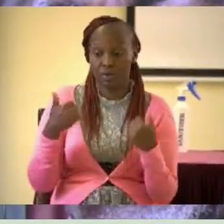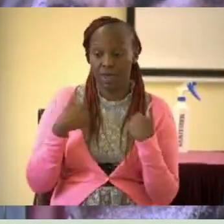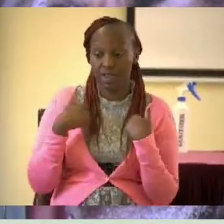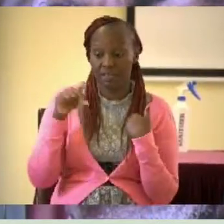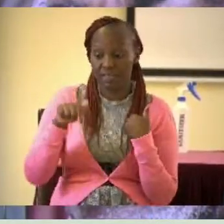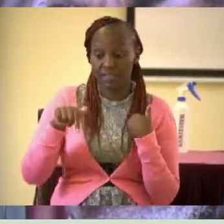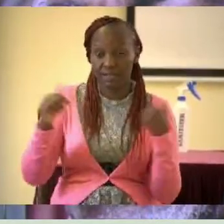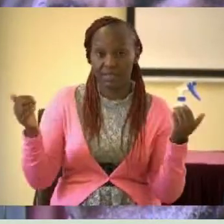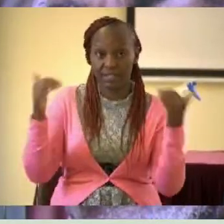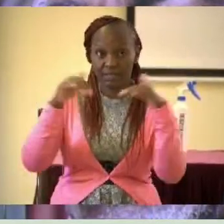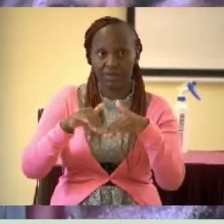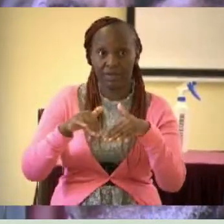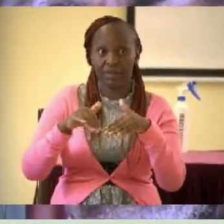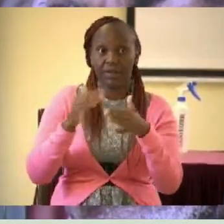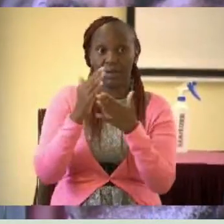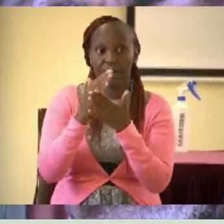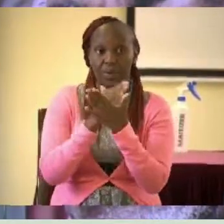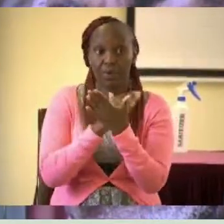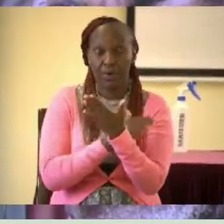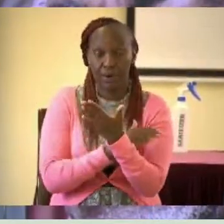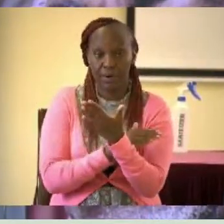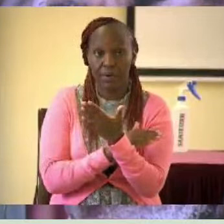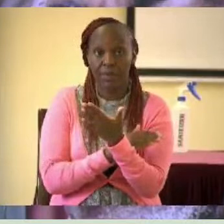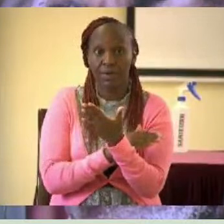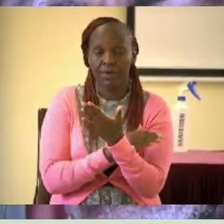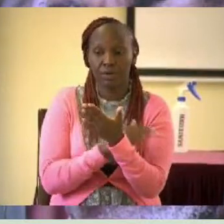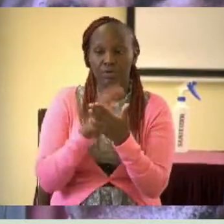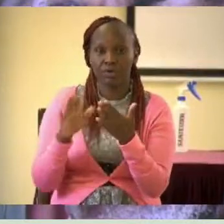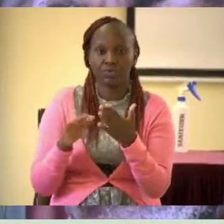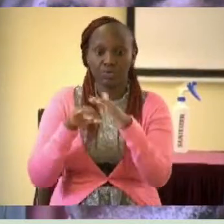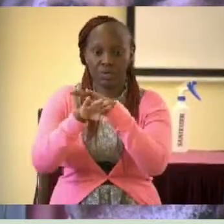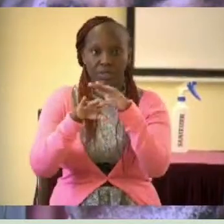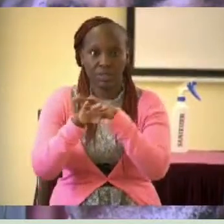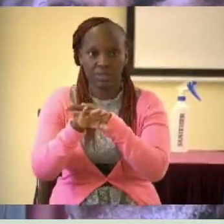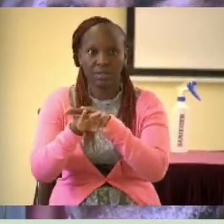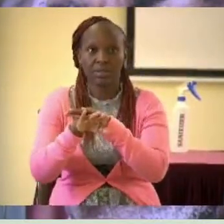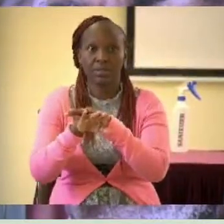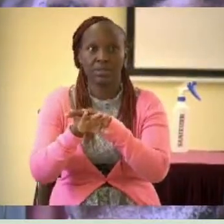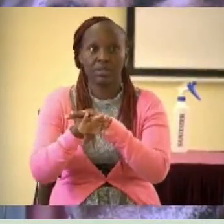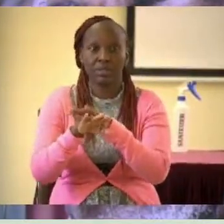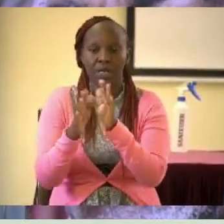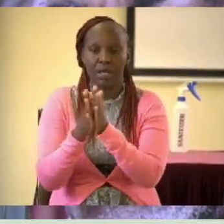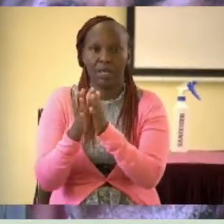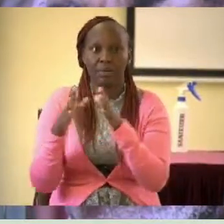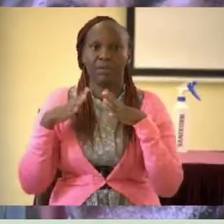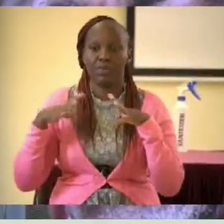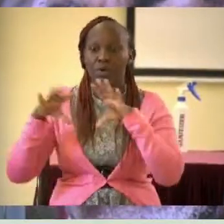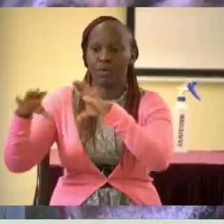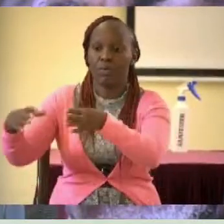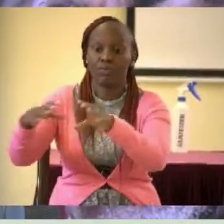this program running and reaching out to the community.